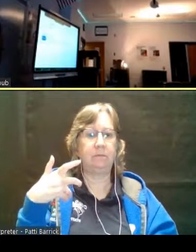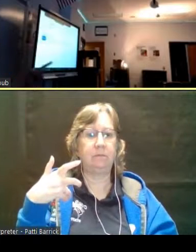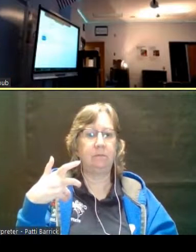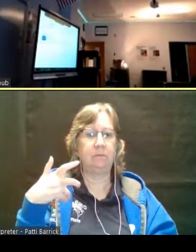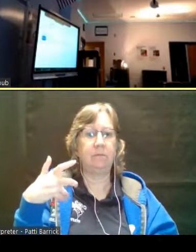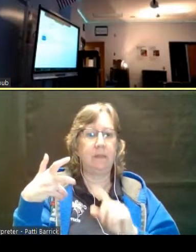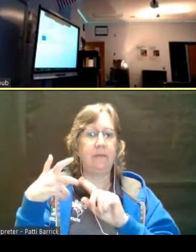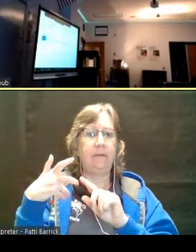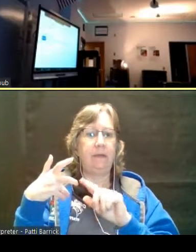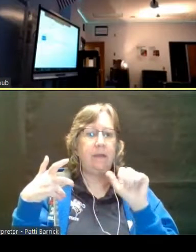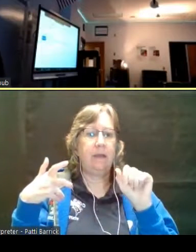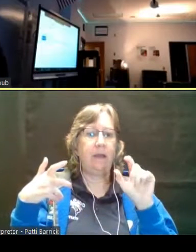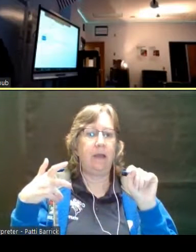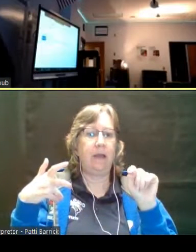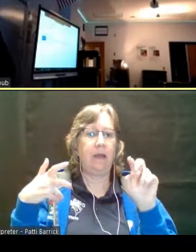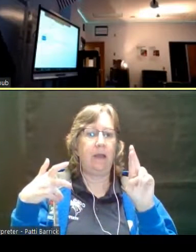attribute.